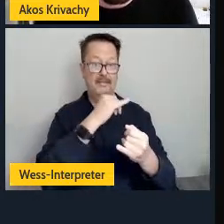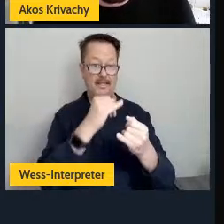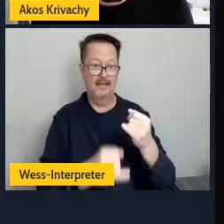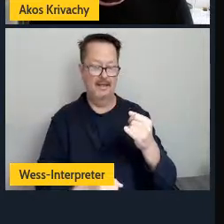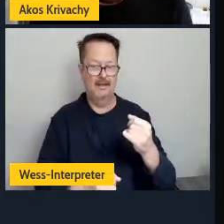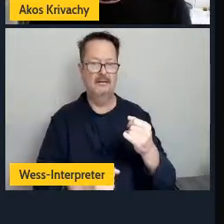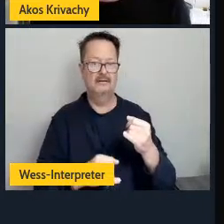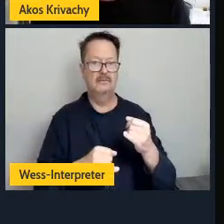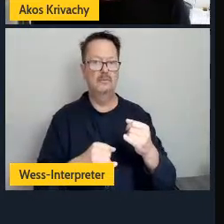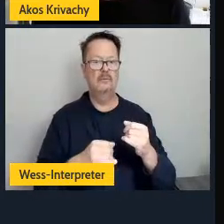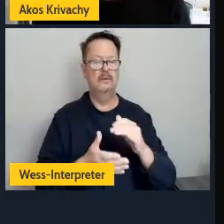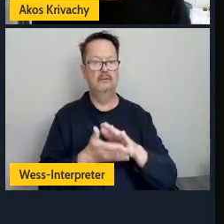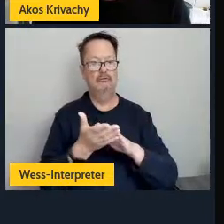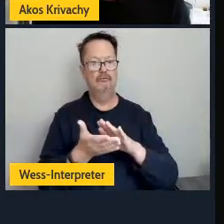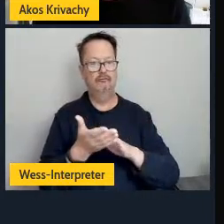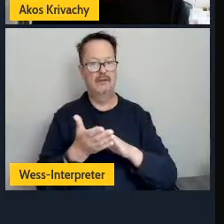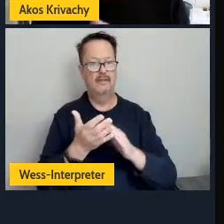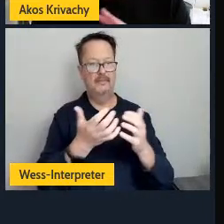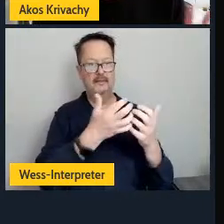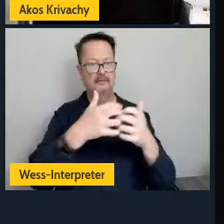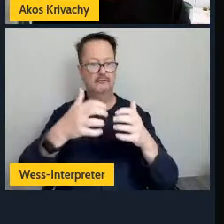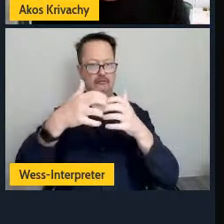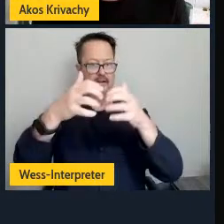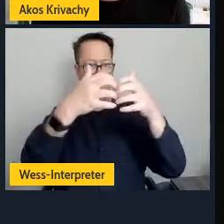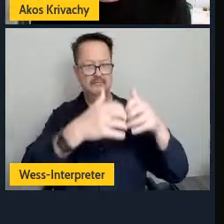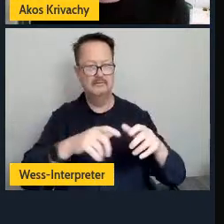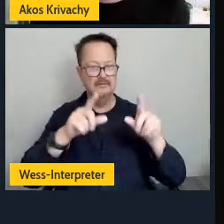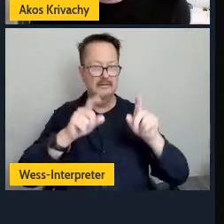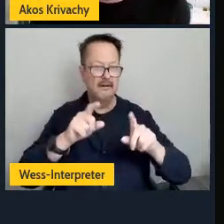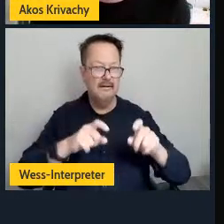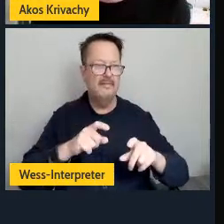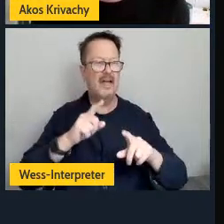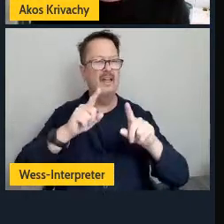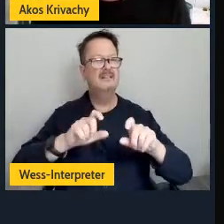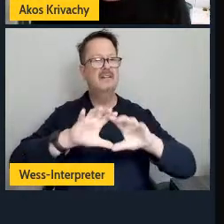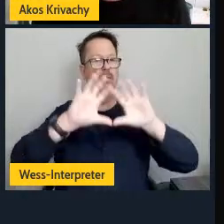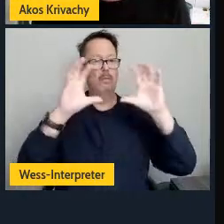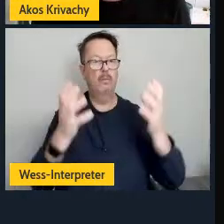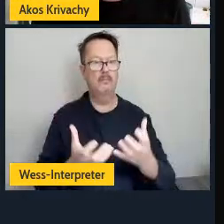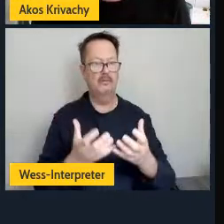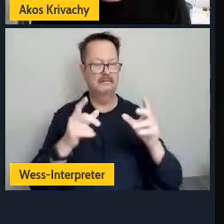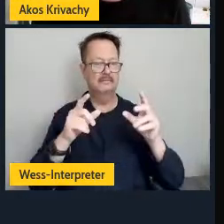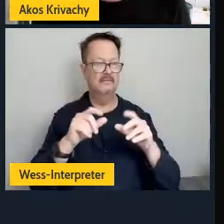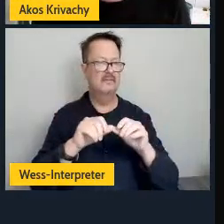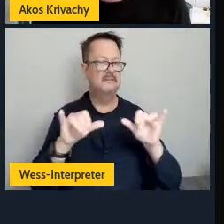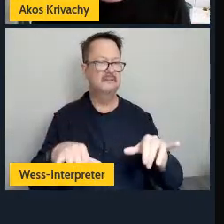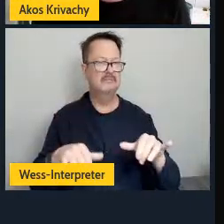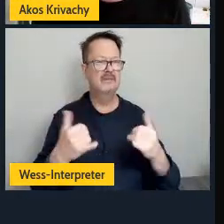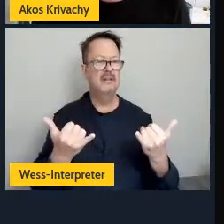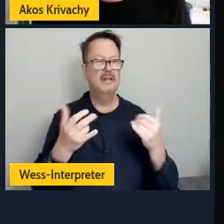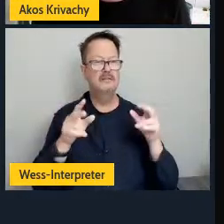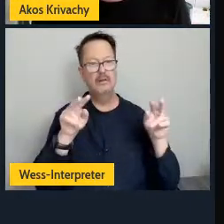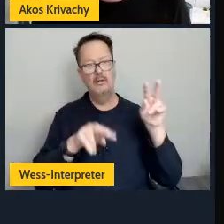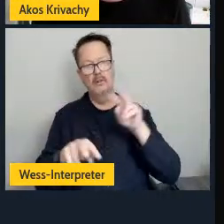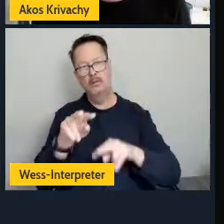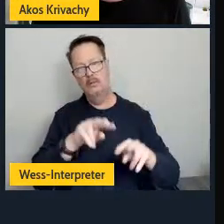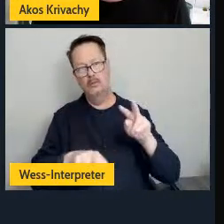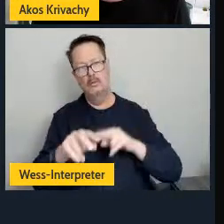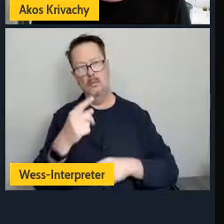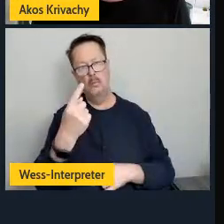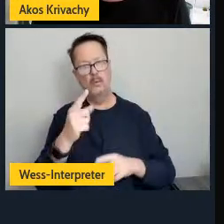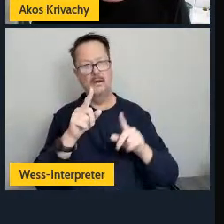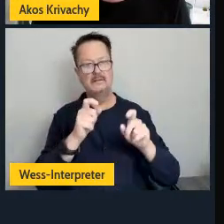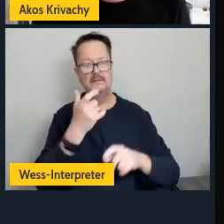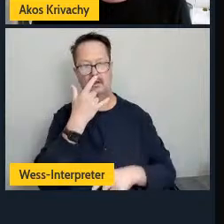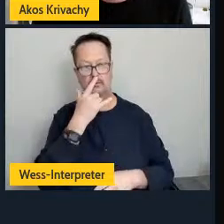tests. And these tests kind of just like test the whole parts of the system. And let's take a look at what one of these